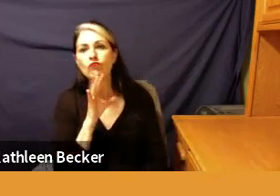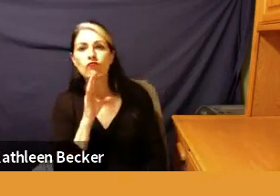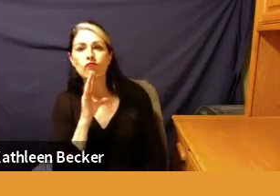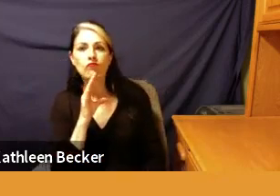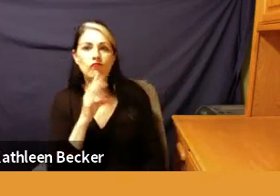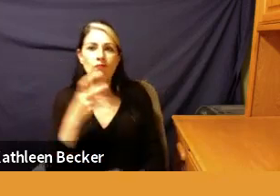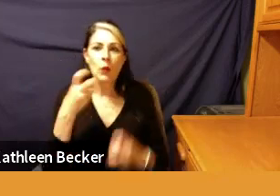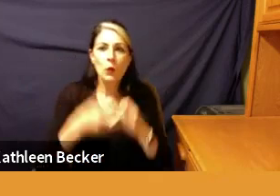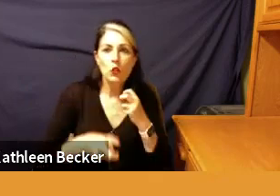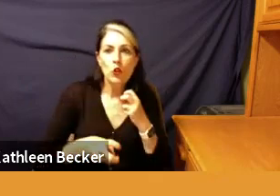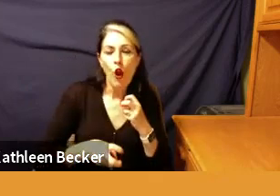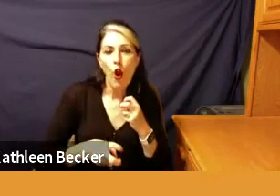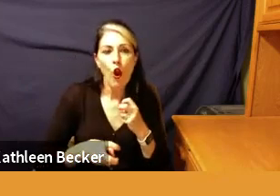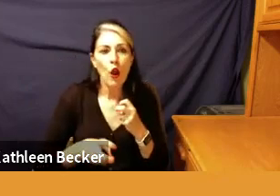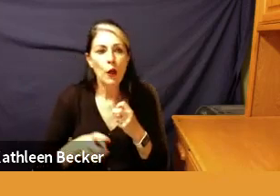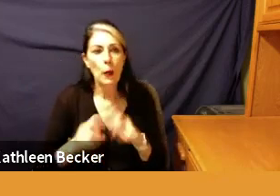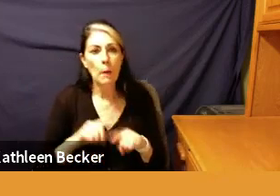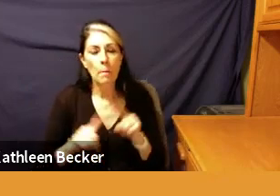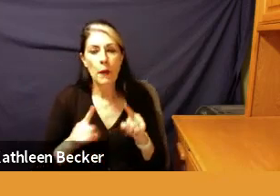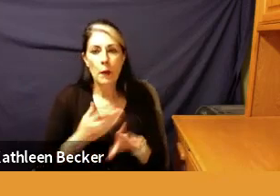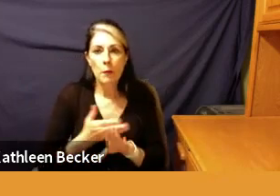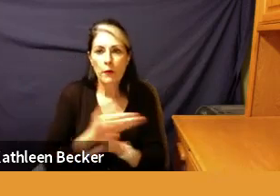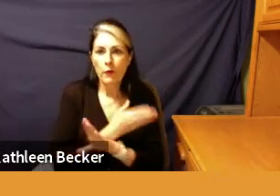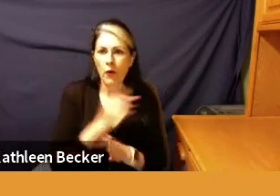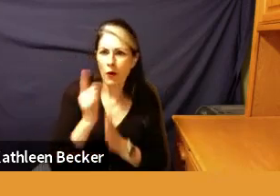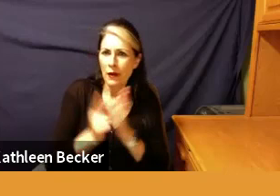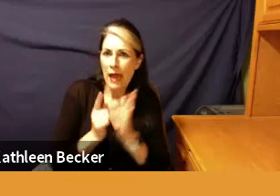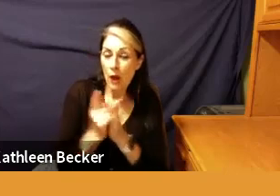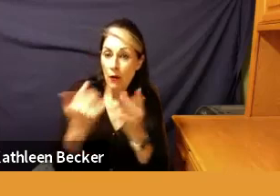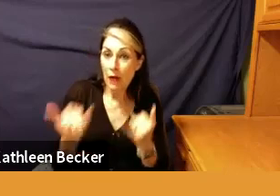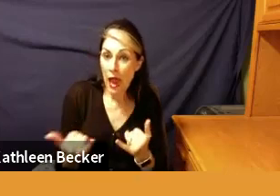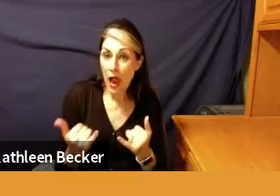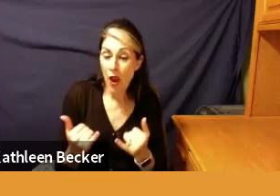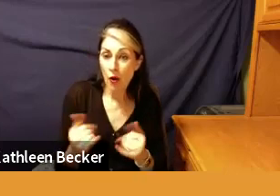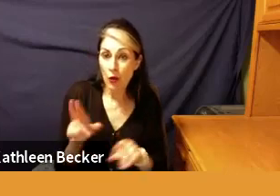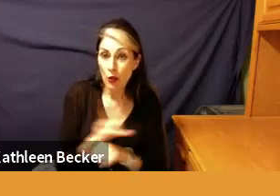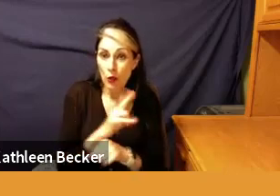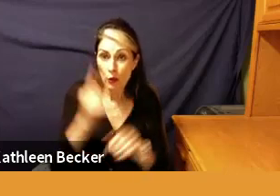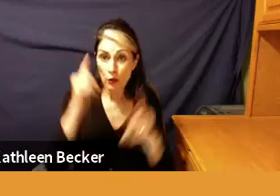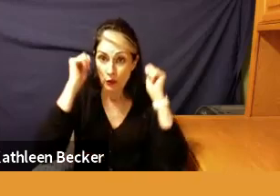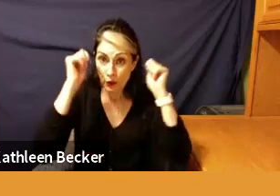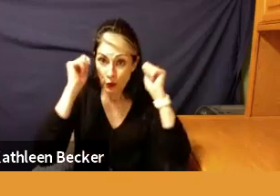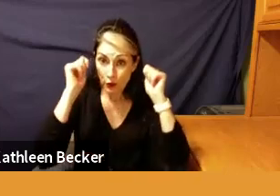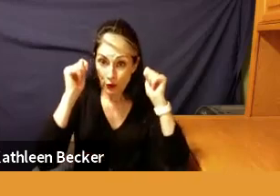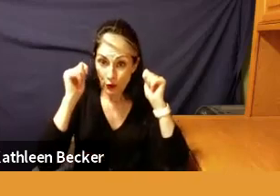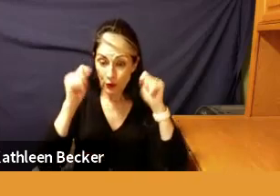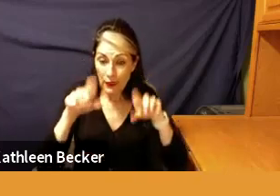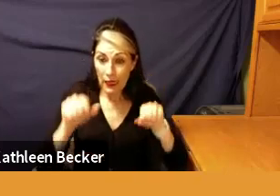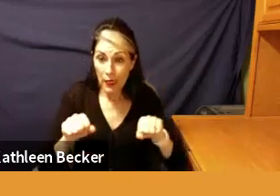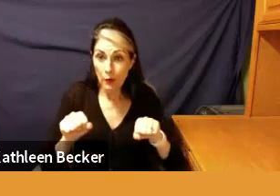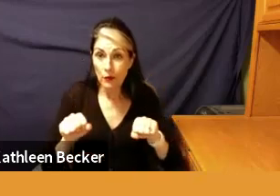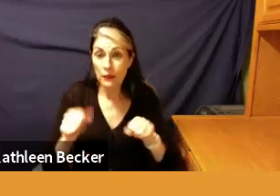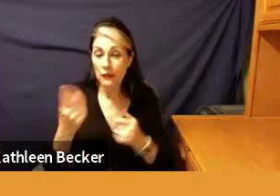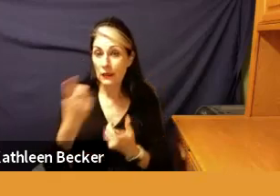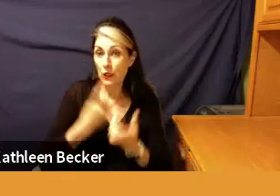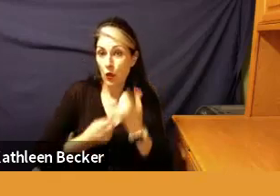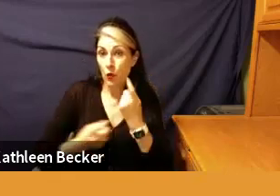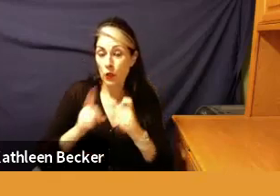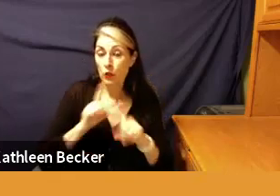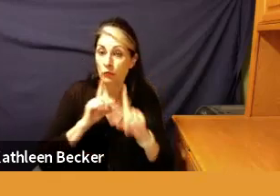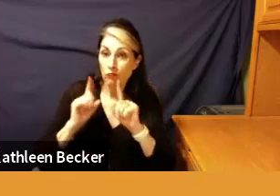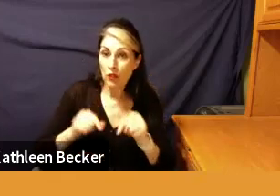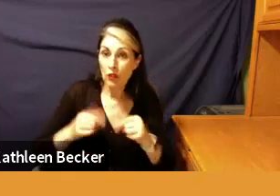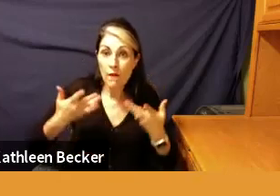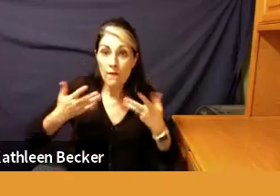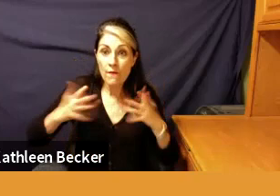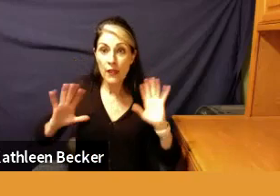hard for you, and that used to take you an hour, and now because you used the tutor, you were able to get your questions answered and you're done. And now